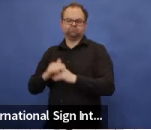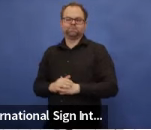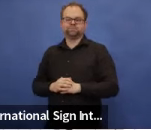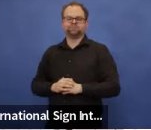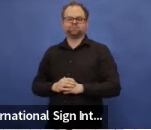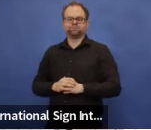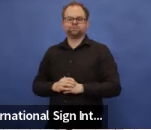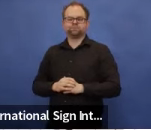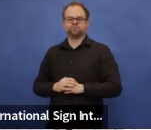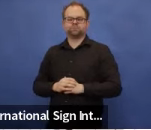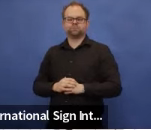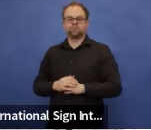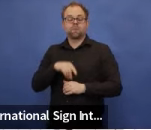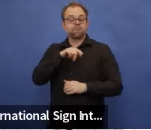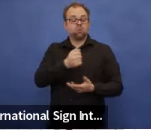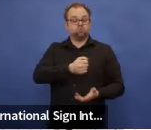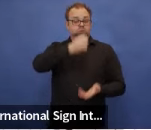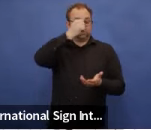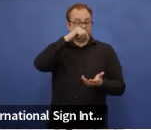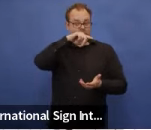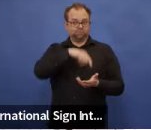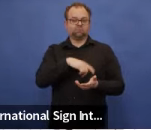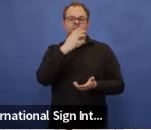efforts of persons with disabilities in the